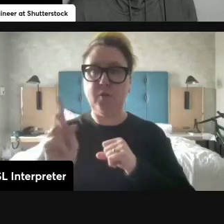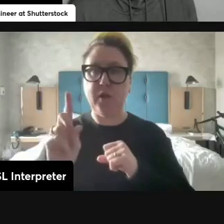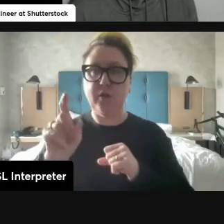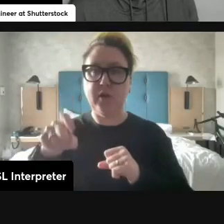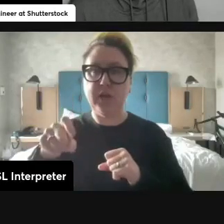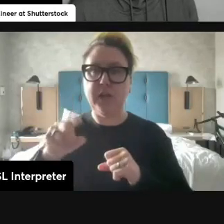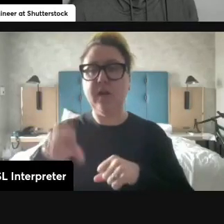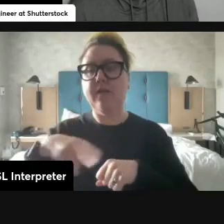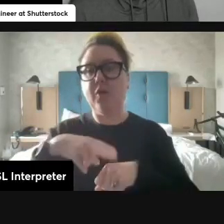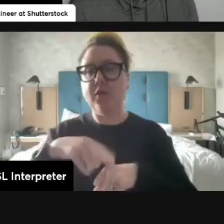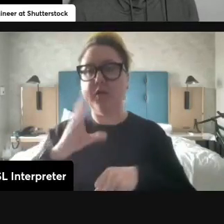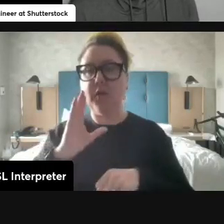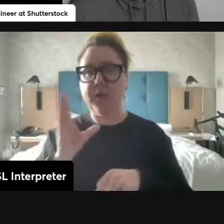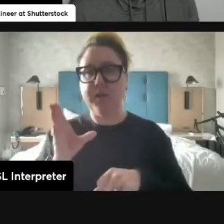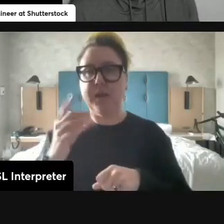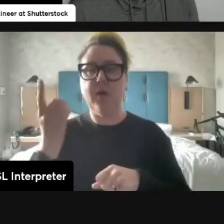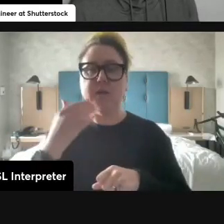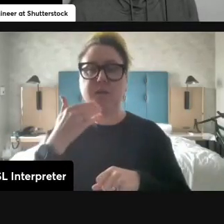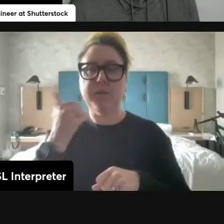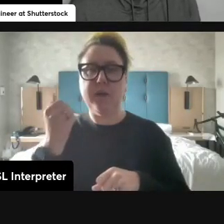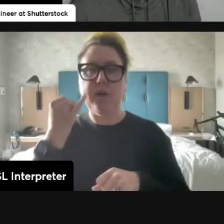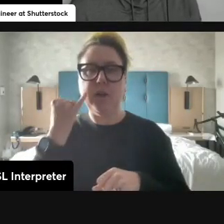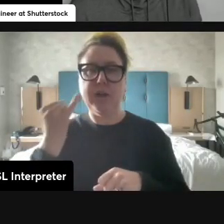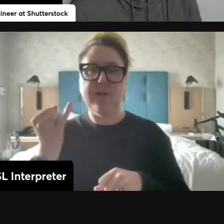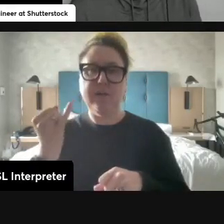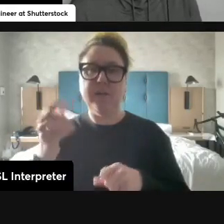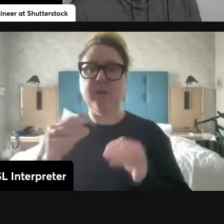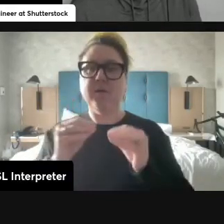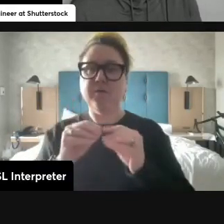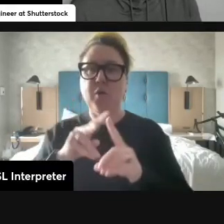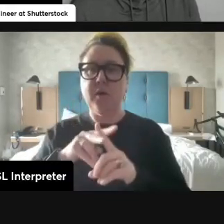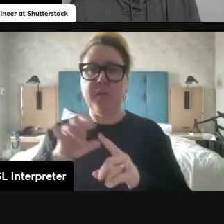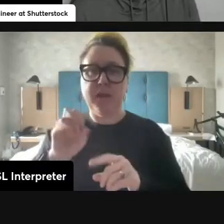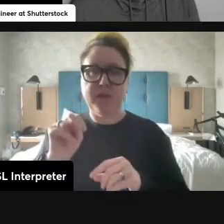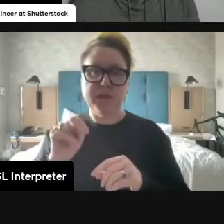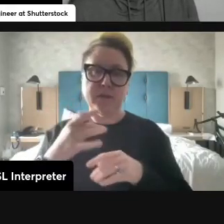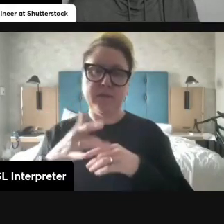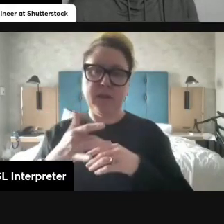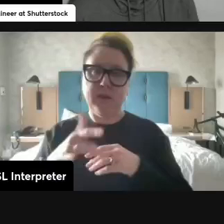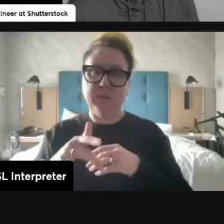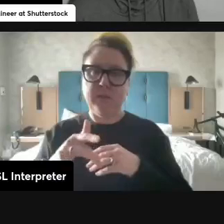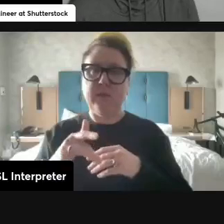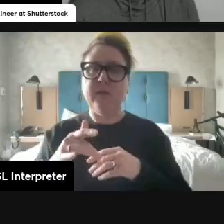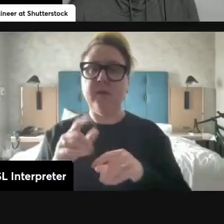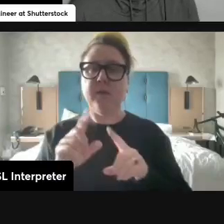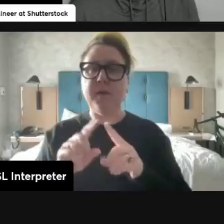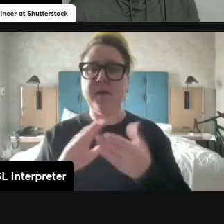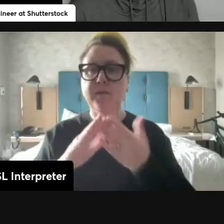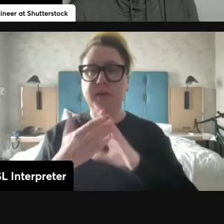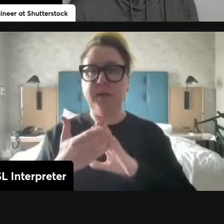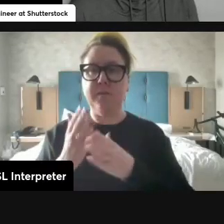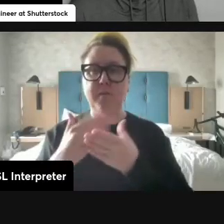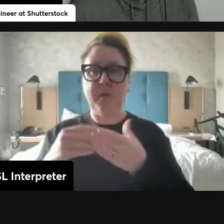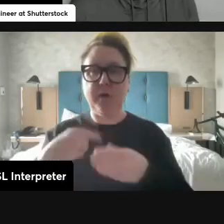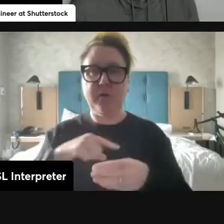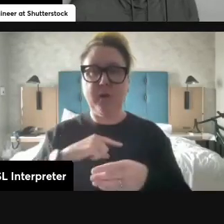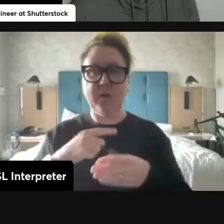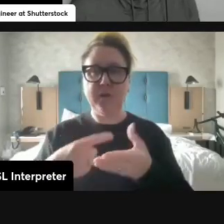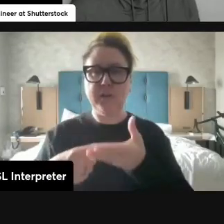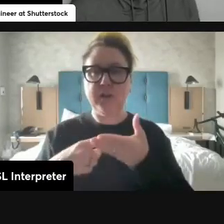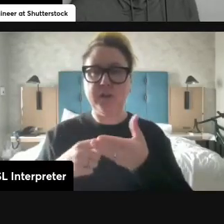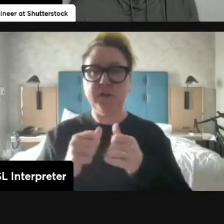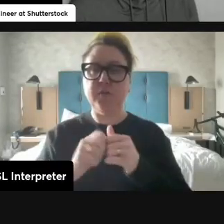Of course, it would always be better if there were more plugins available. That's even become part of our discussions with